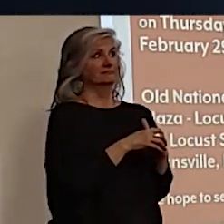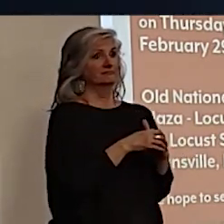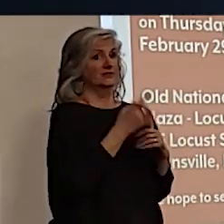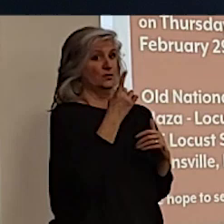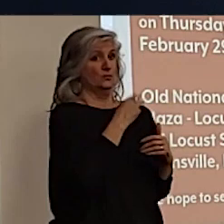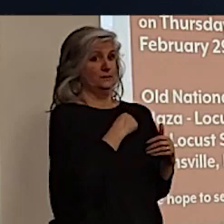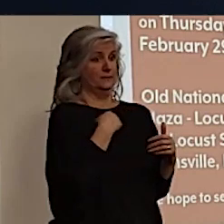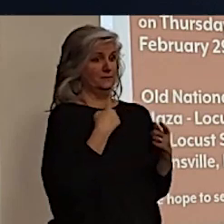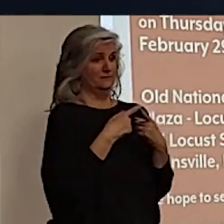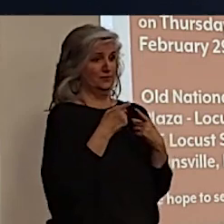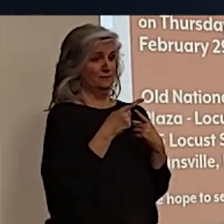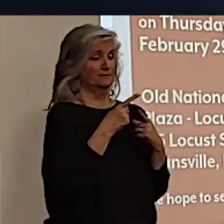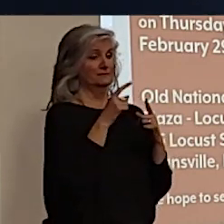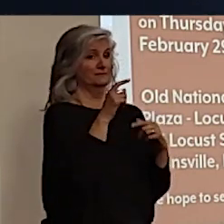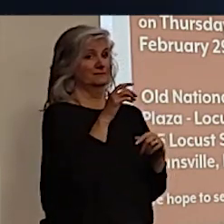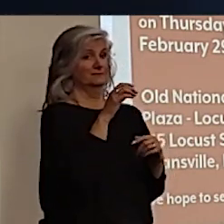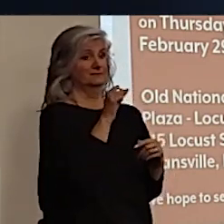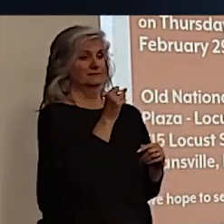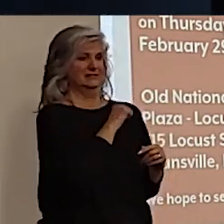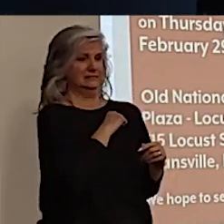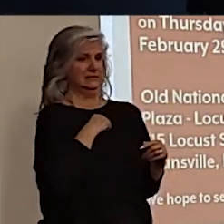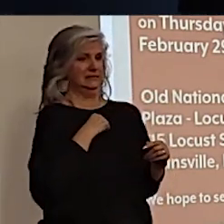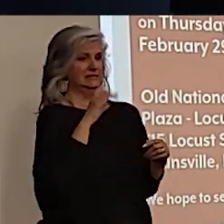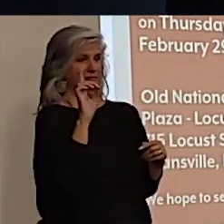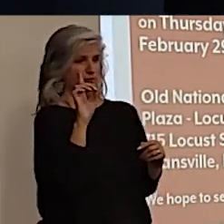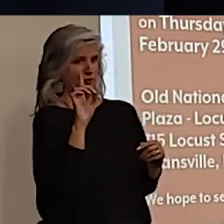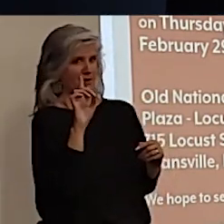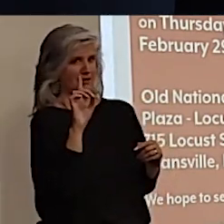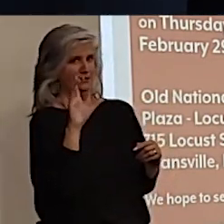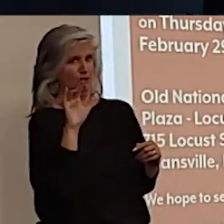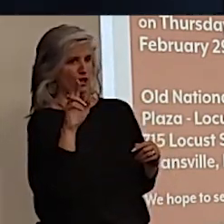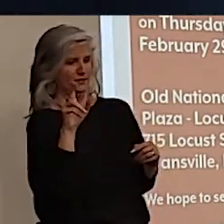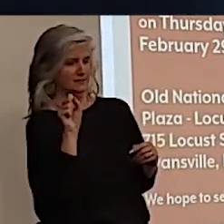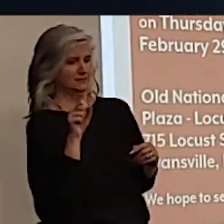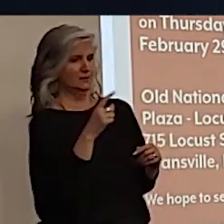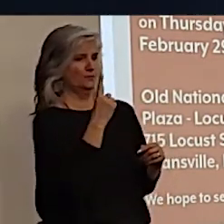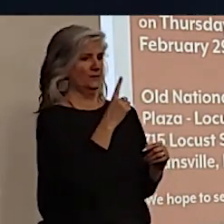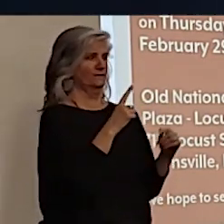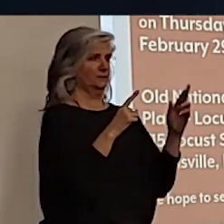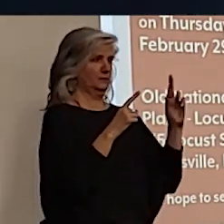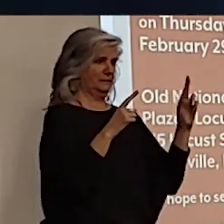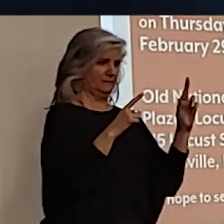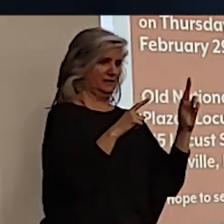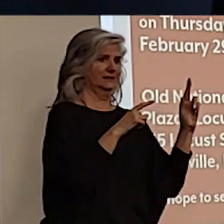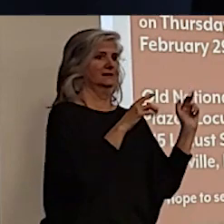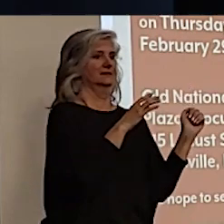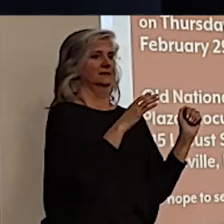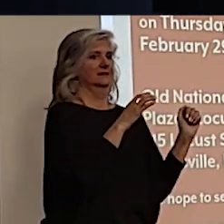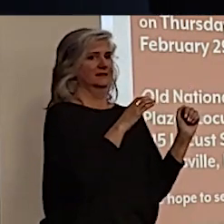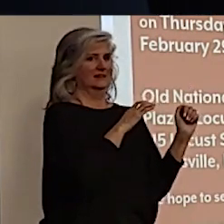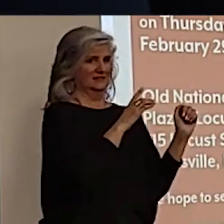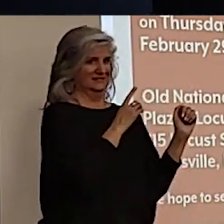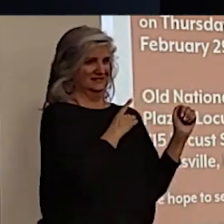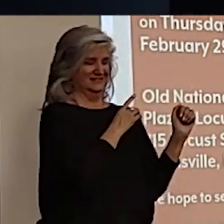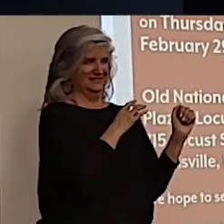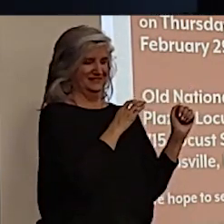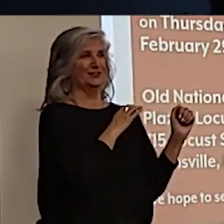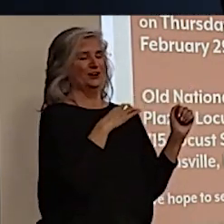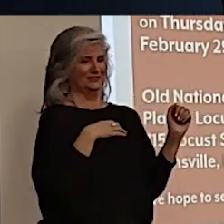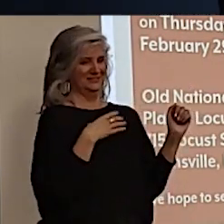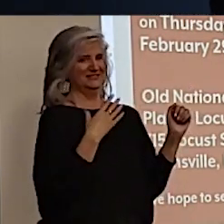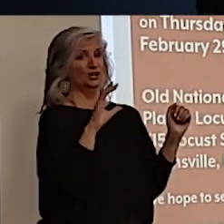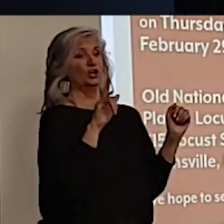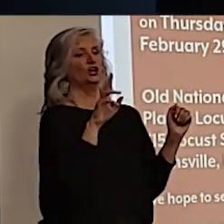one member from the Senate Democrat Caucus, one member from the Senate Republican Caucus, one member from the House Democratic